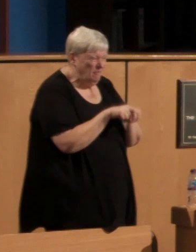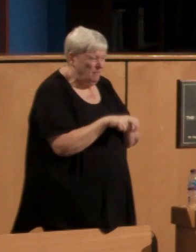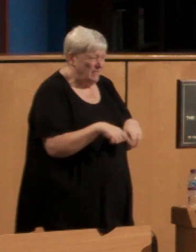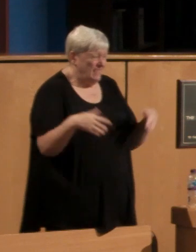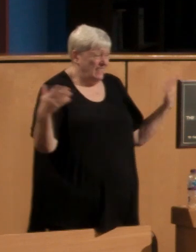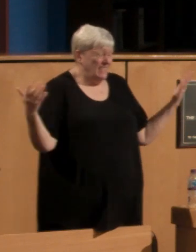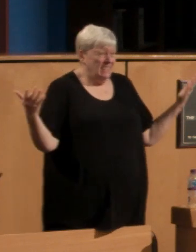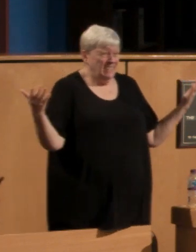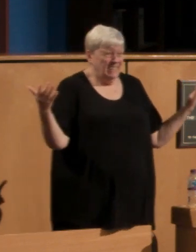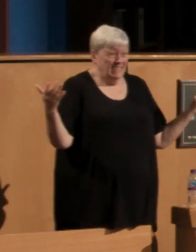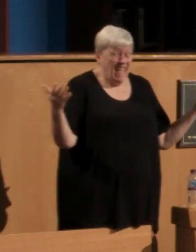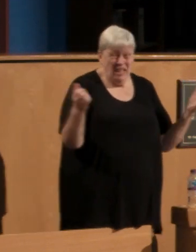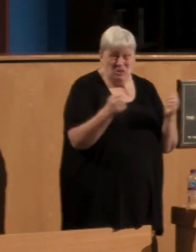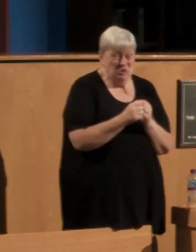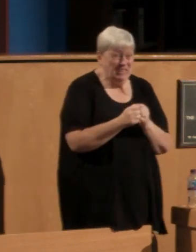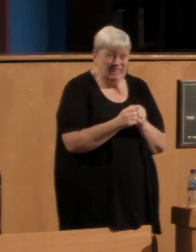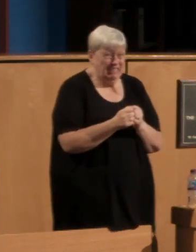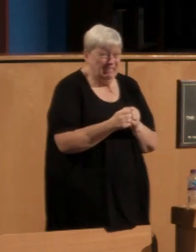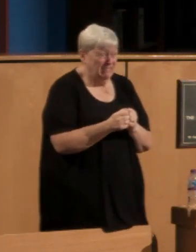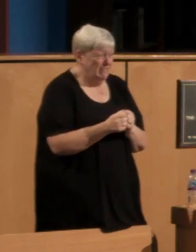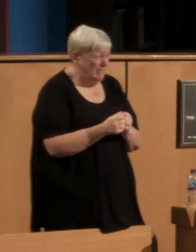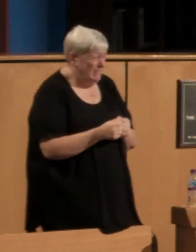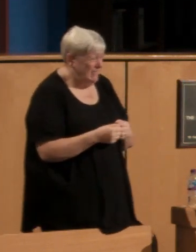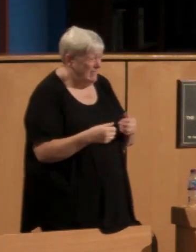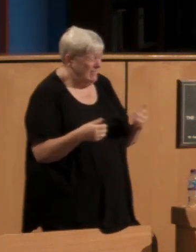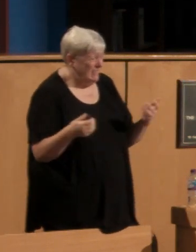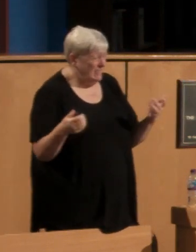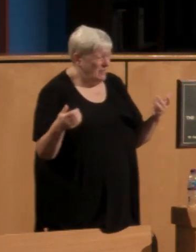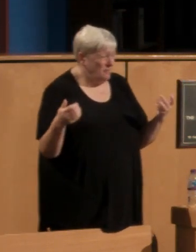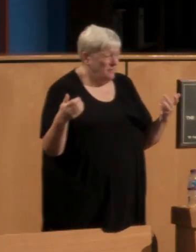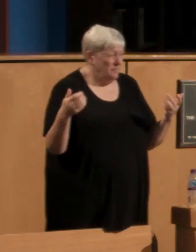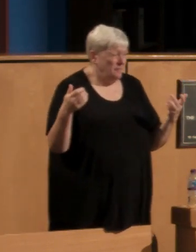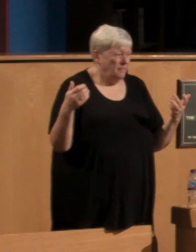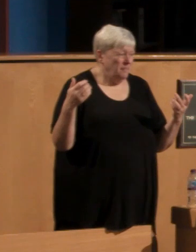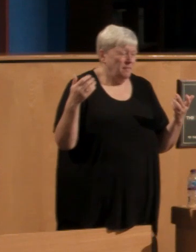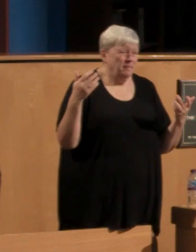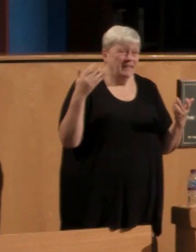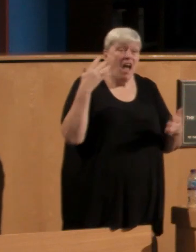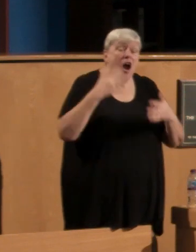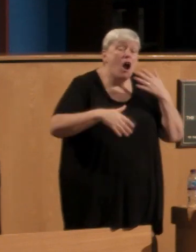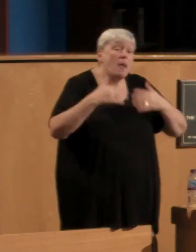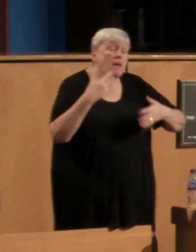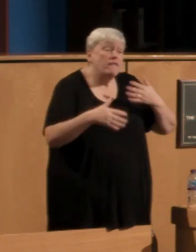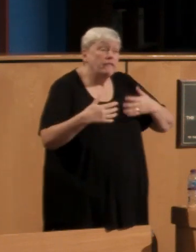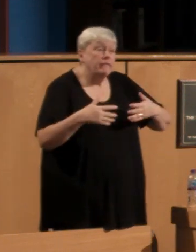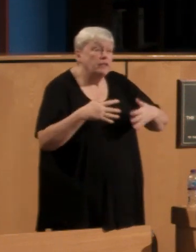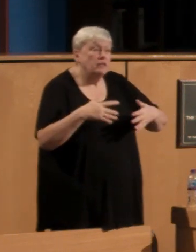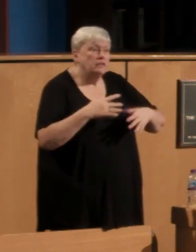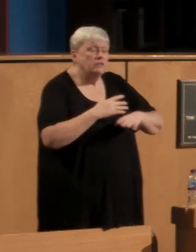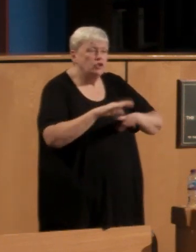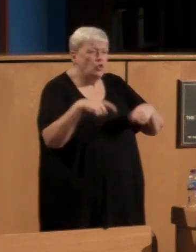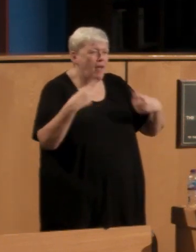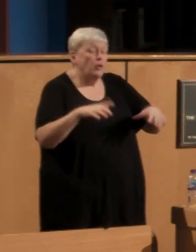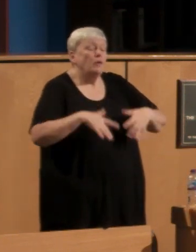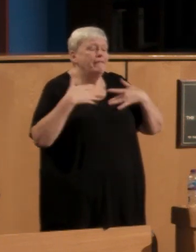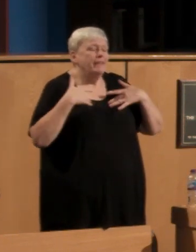just look fucking great, like, what are you talking about, right? And it can be really harmful to not be allowed to feel what you're feeling, to not be allowed to